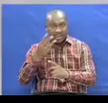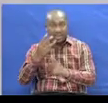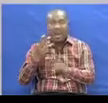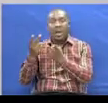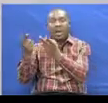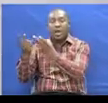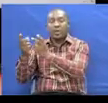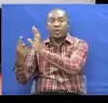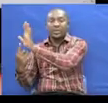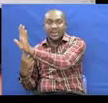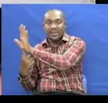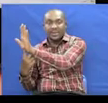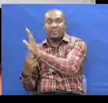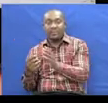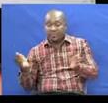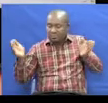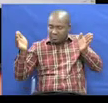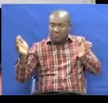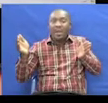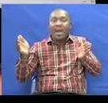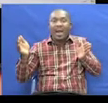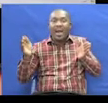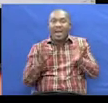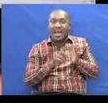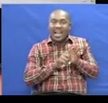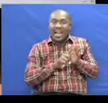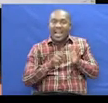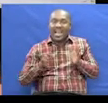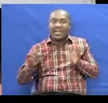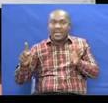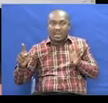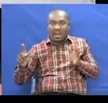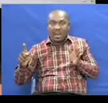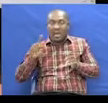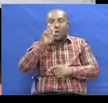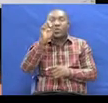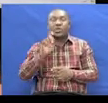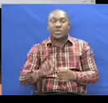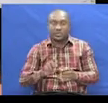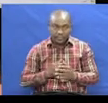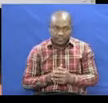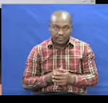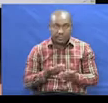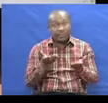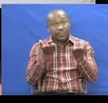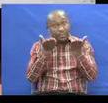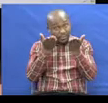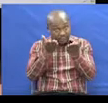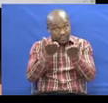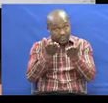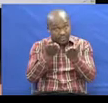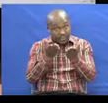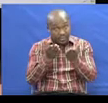6. This is a linear equations. Dear pupils, have you seen those sides